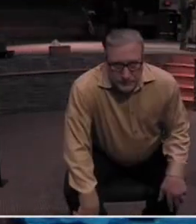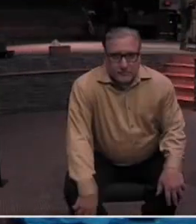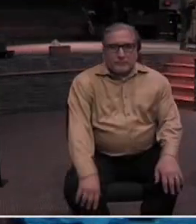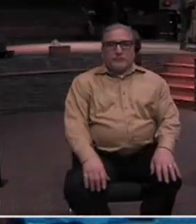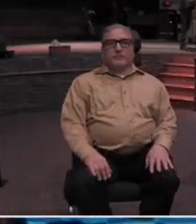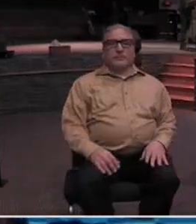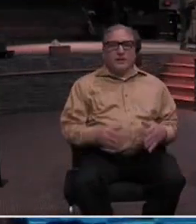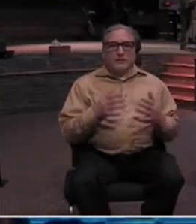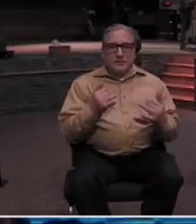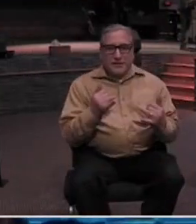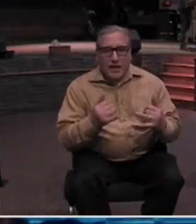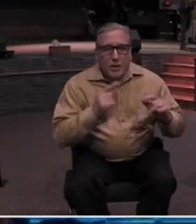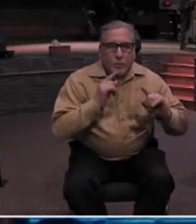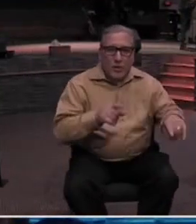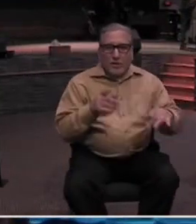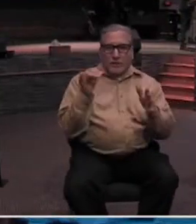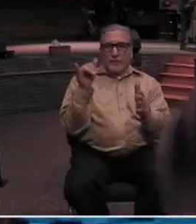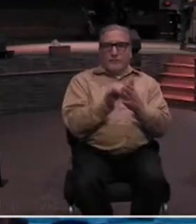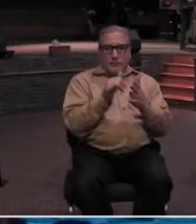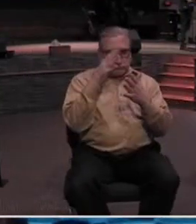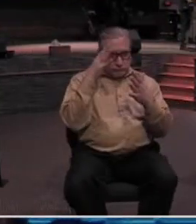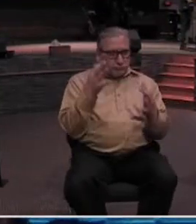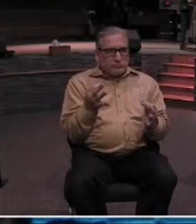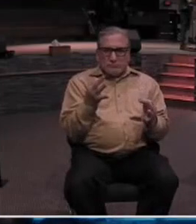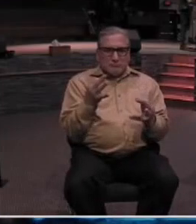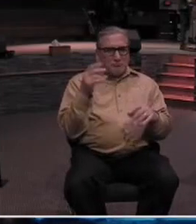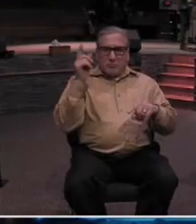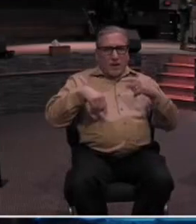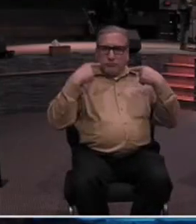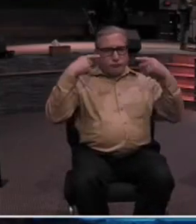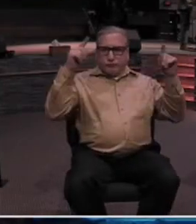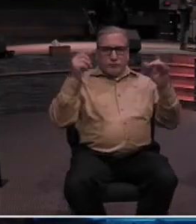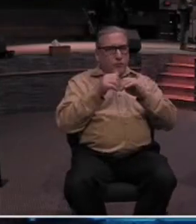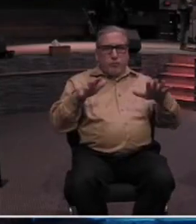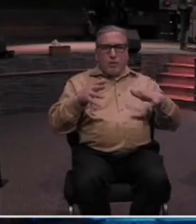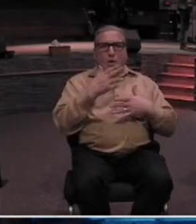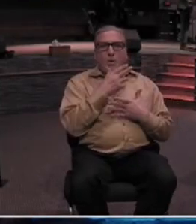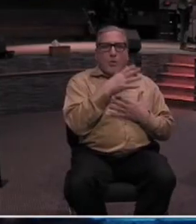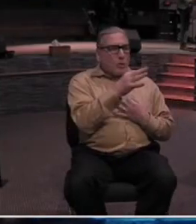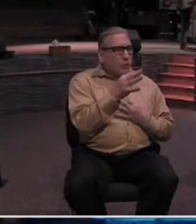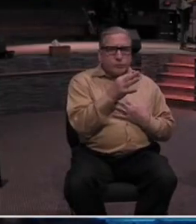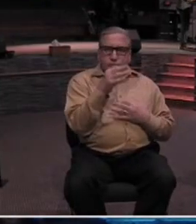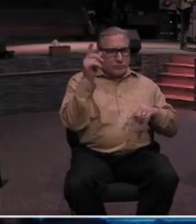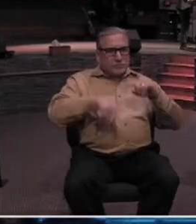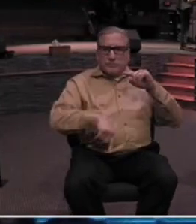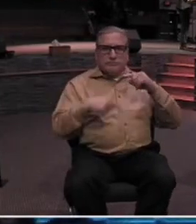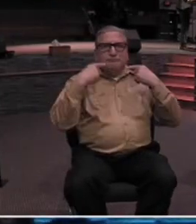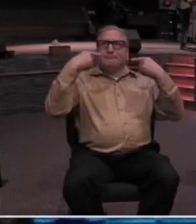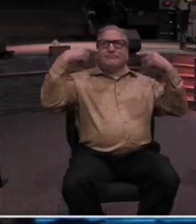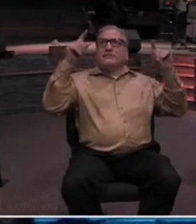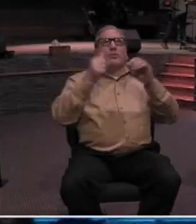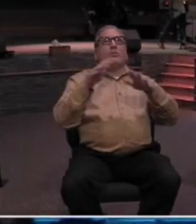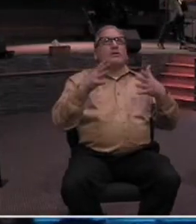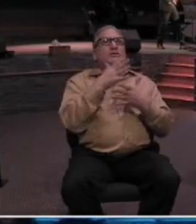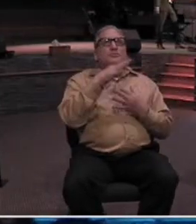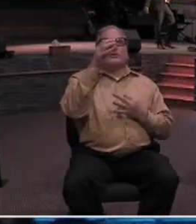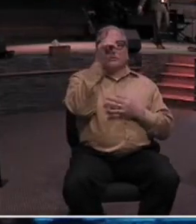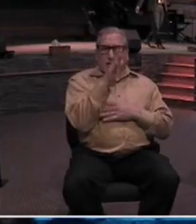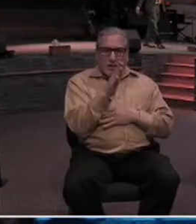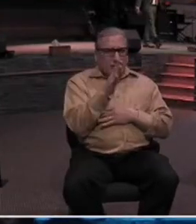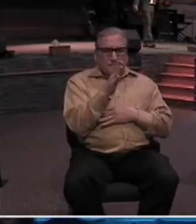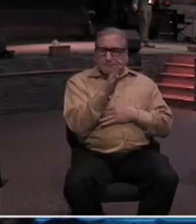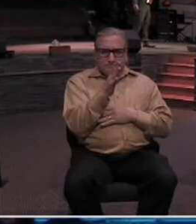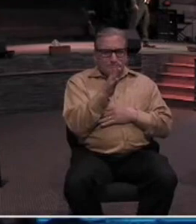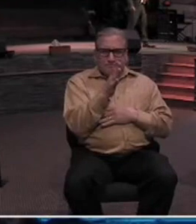of that decision. We can't make it without the Holy Ghost. I said we can't make it without the Spirit of God.